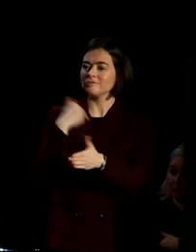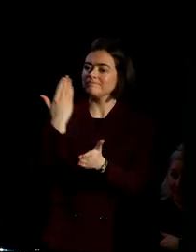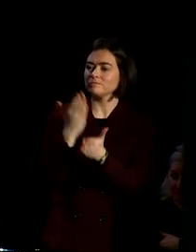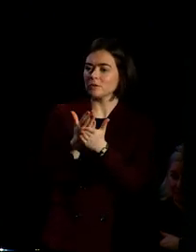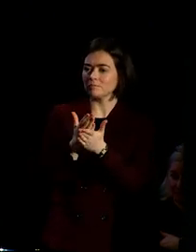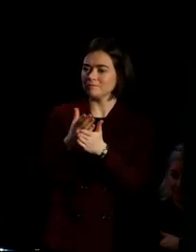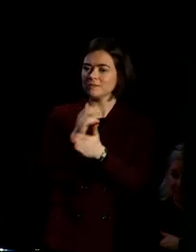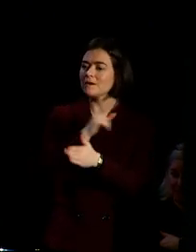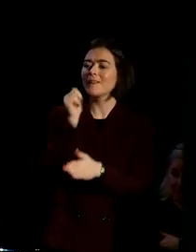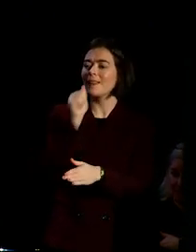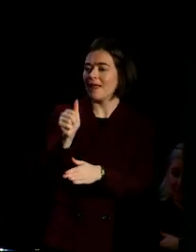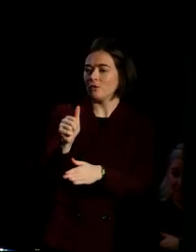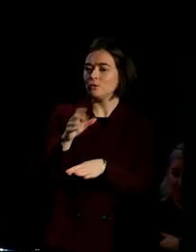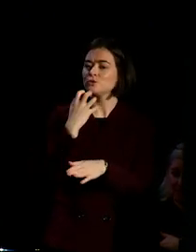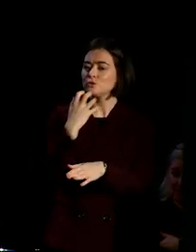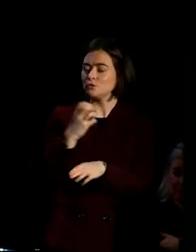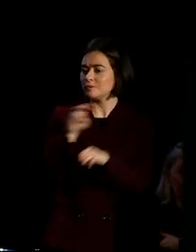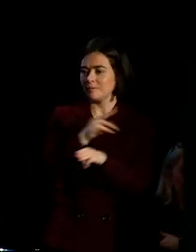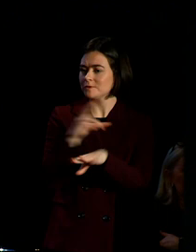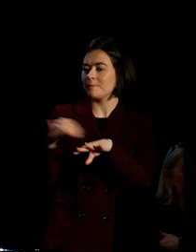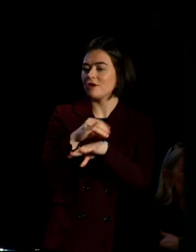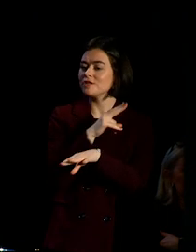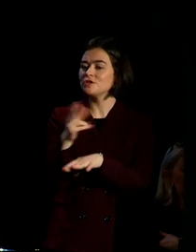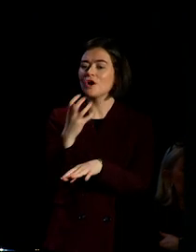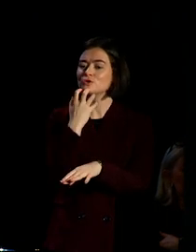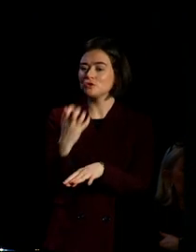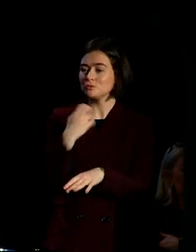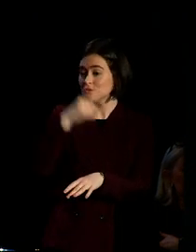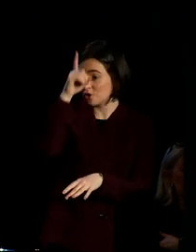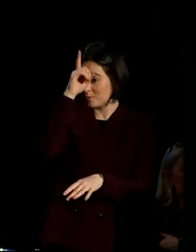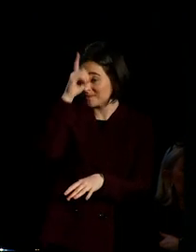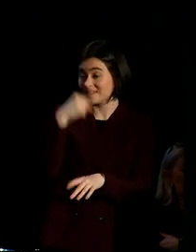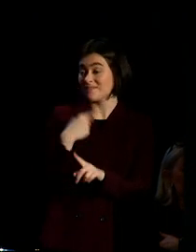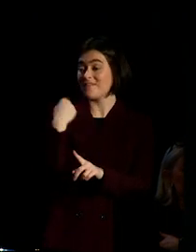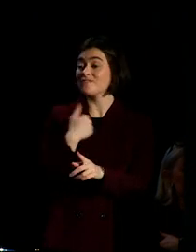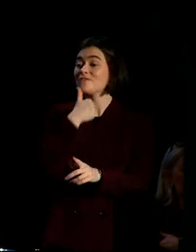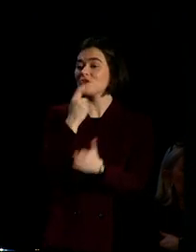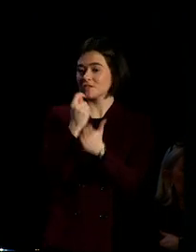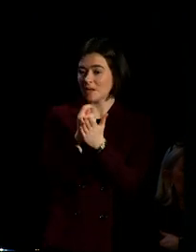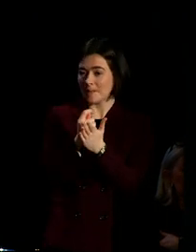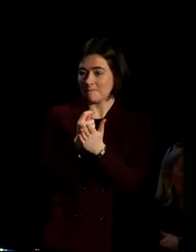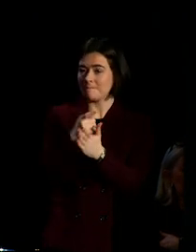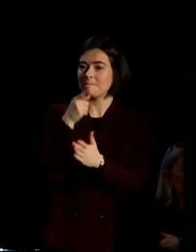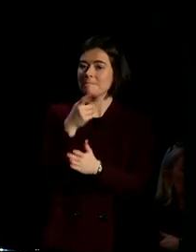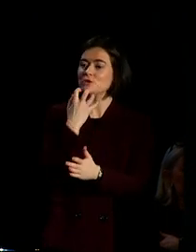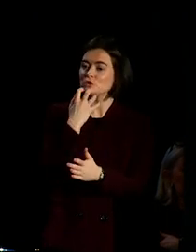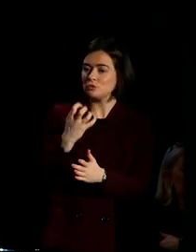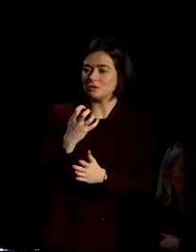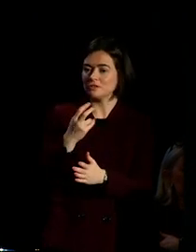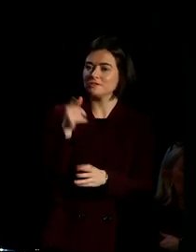people from marrying non-Jewish Germans. And for the first time, Jews were defined as a